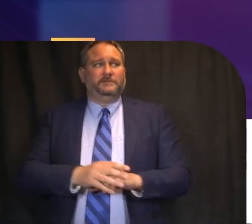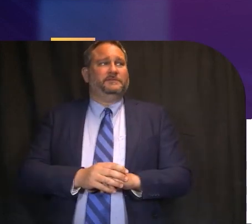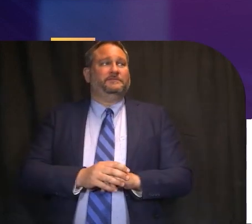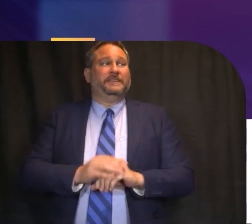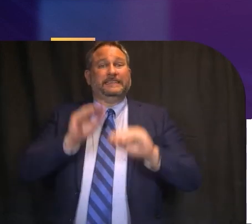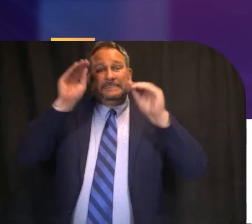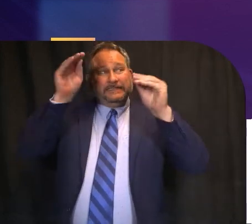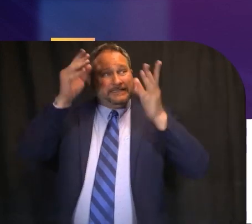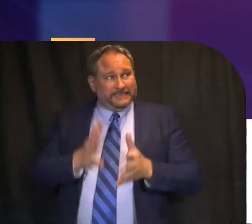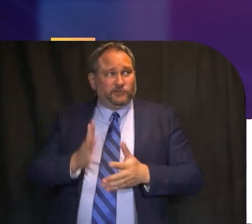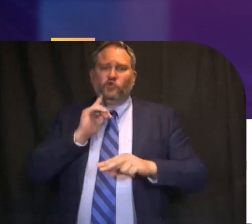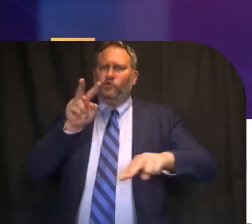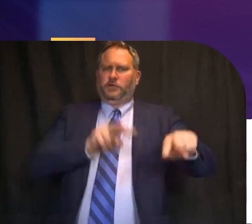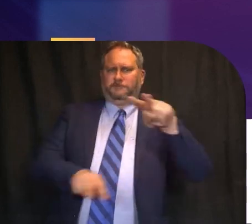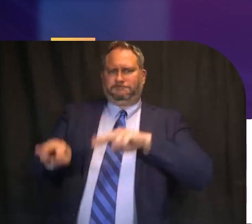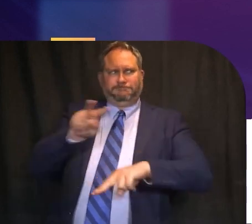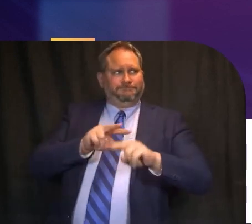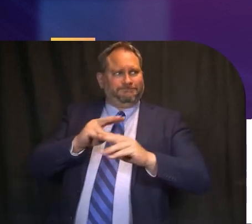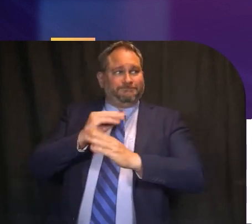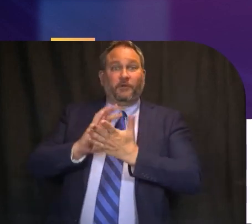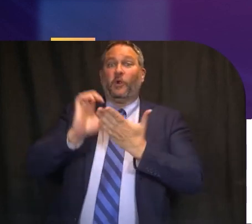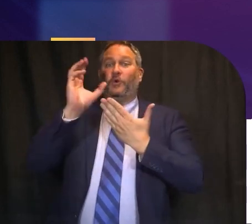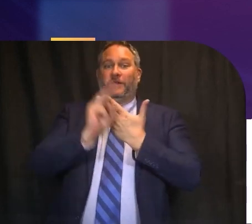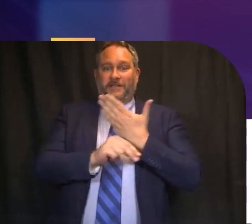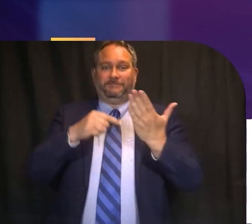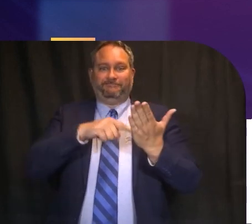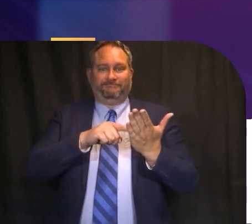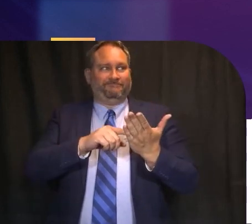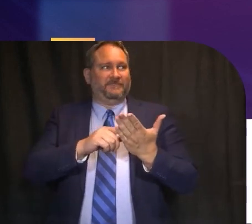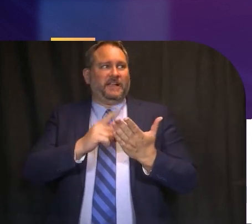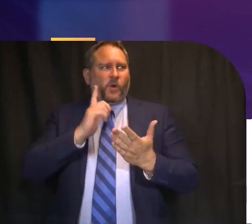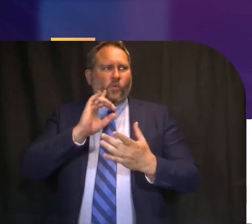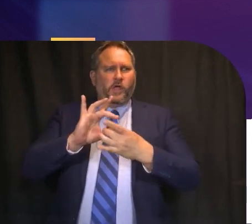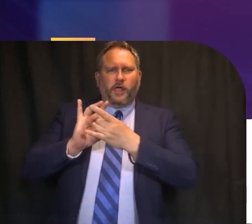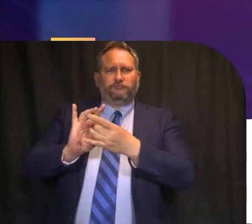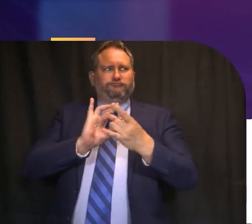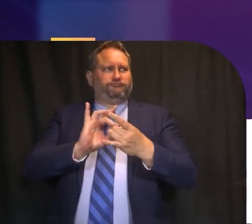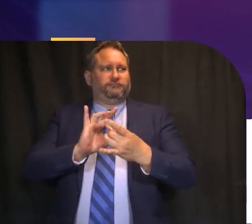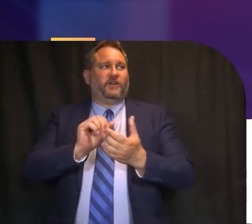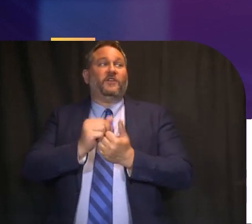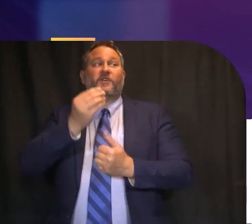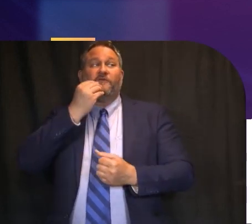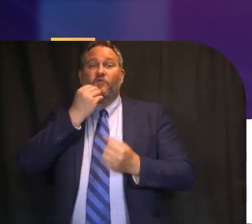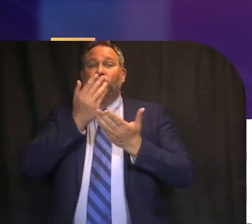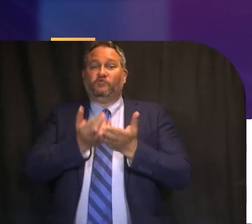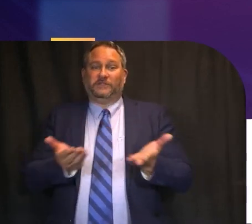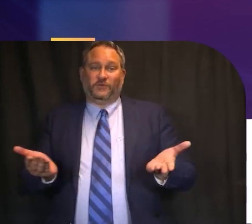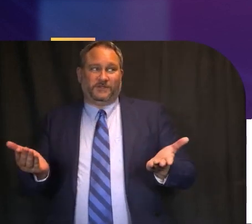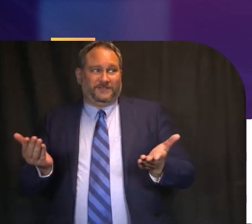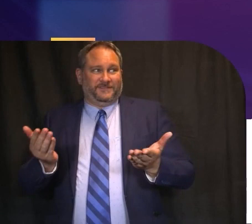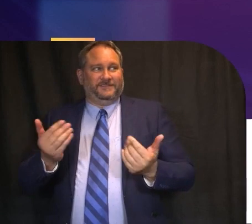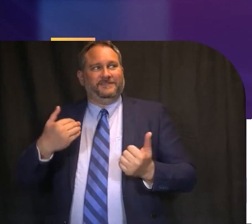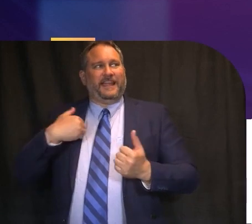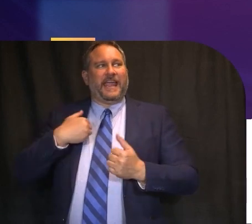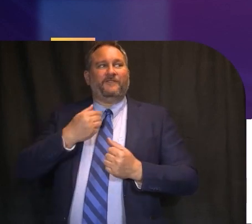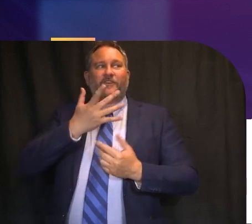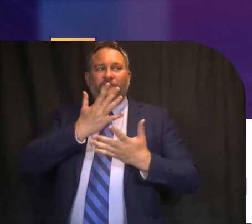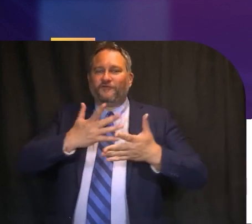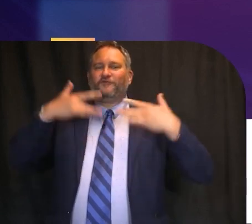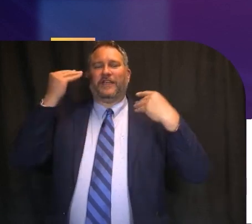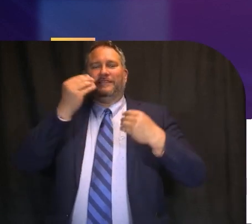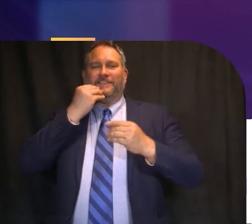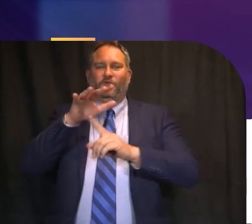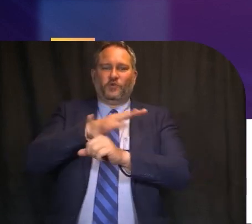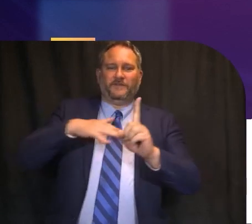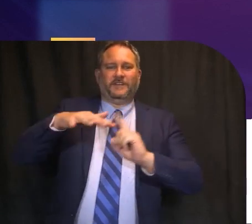of School Nurses to get Food Friendly implemented in schools across the country. Many in the food allergy community don't consider their allergies